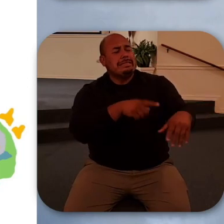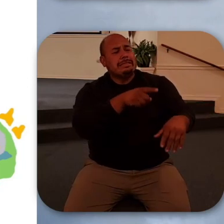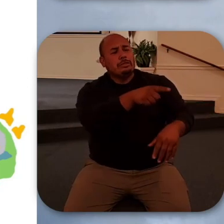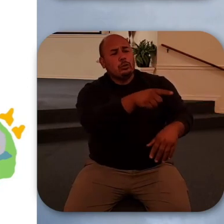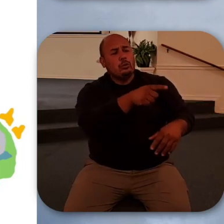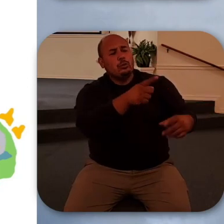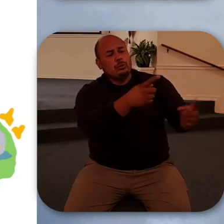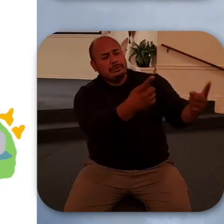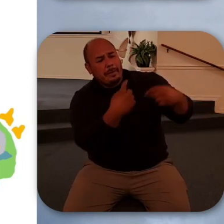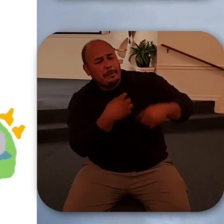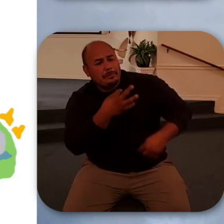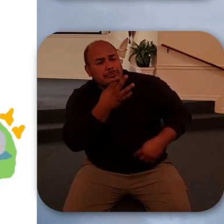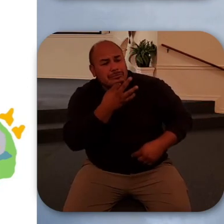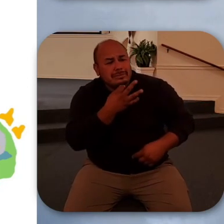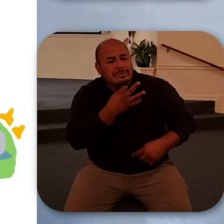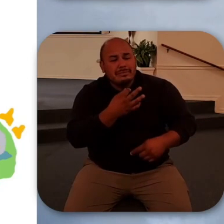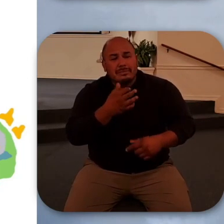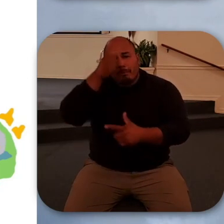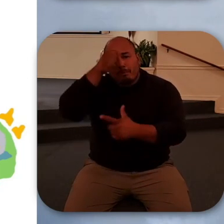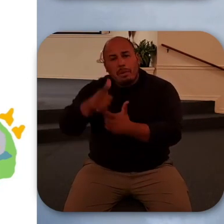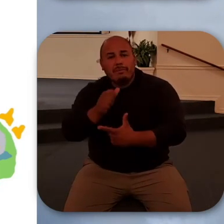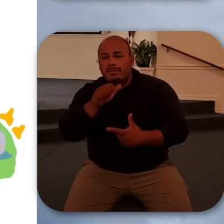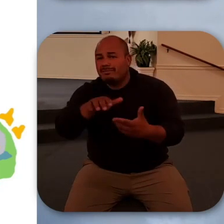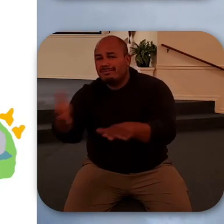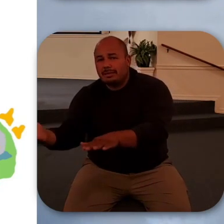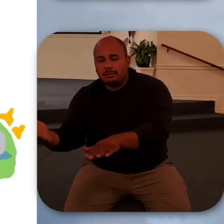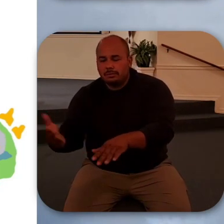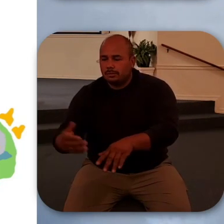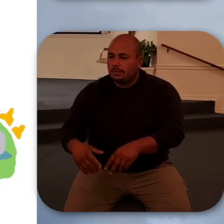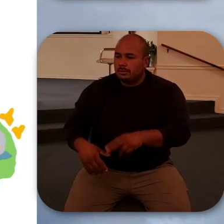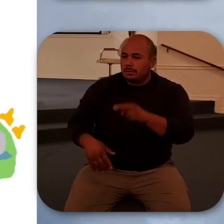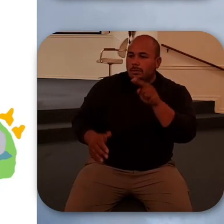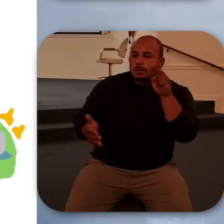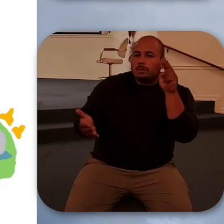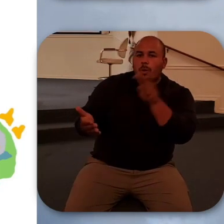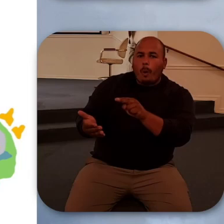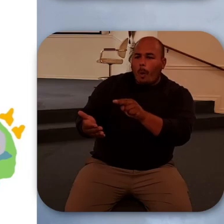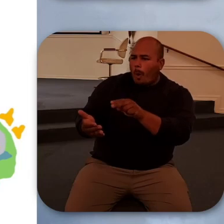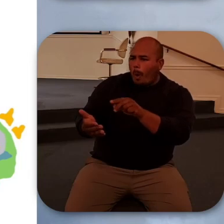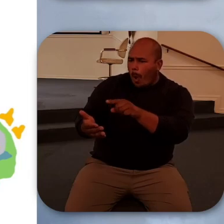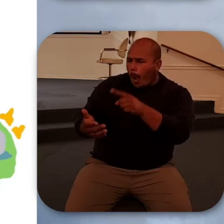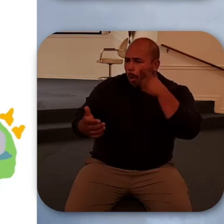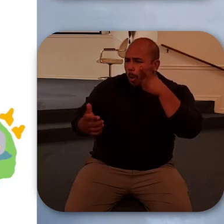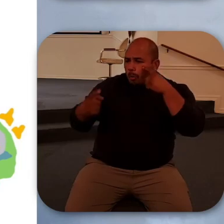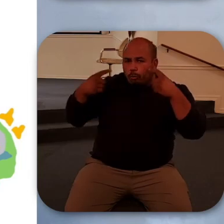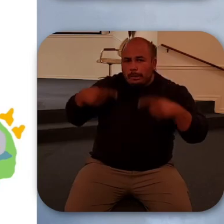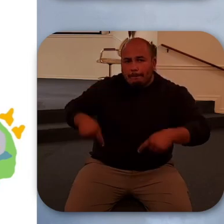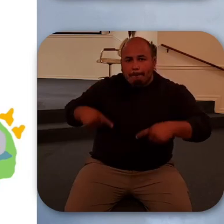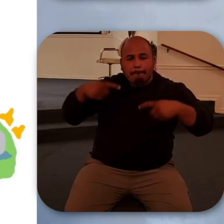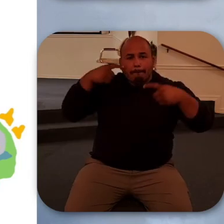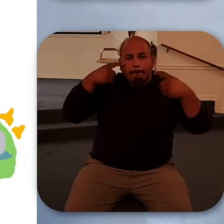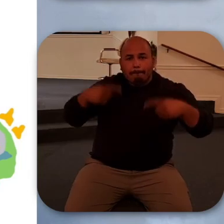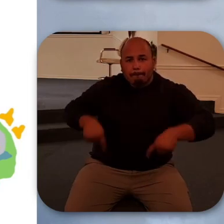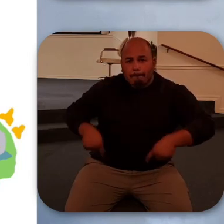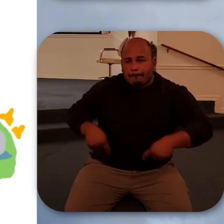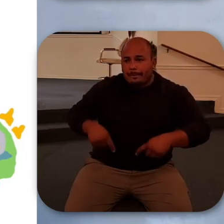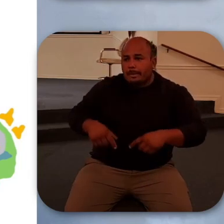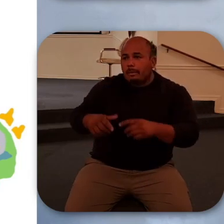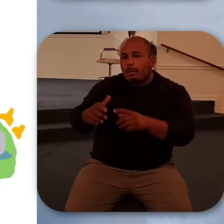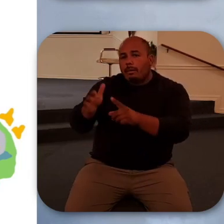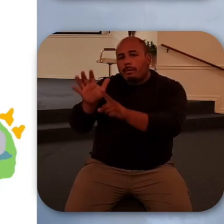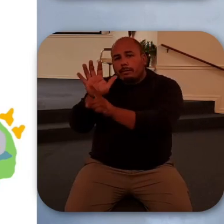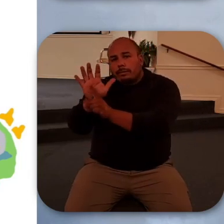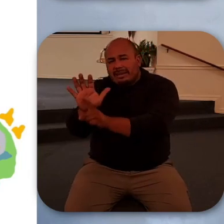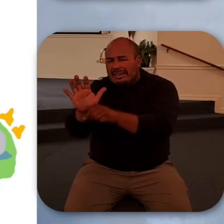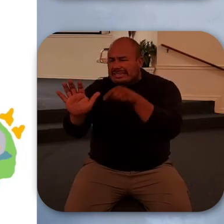my brother would not have died. When Jesus saw her weeping, and the Jews who had come along with her also weeping, he